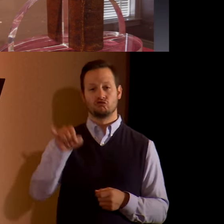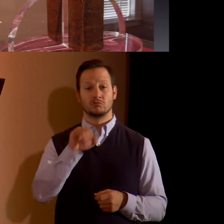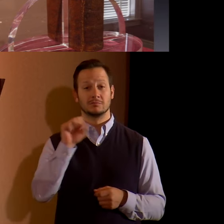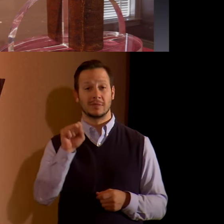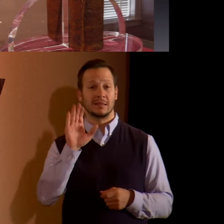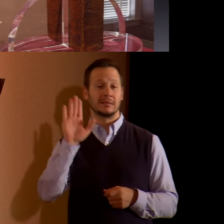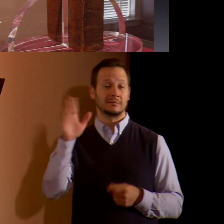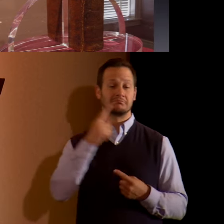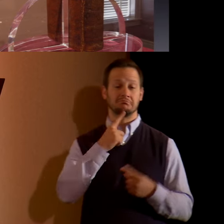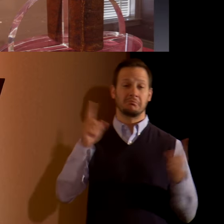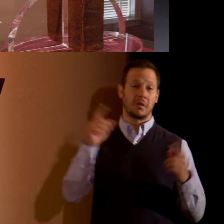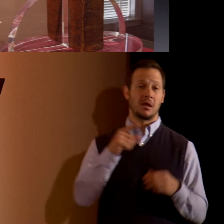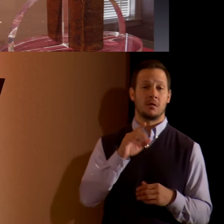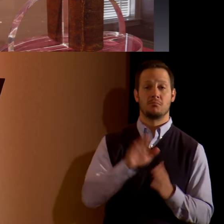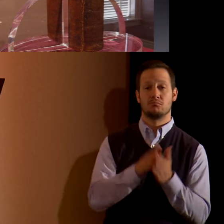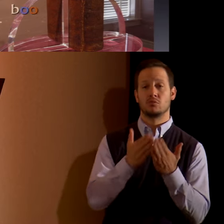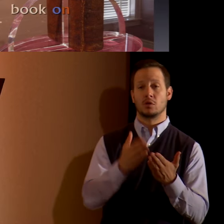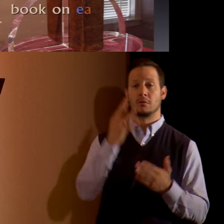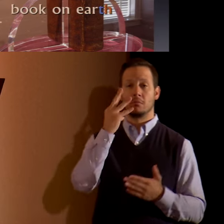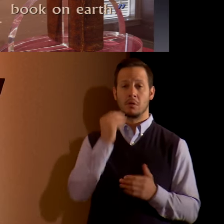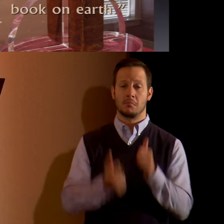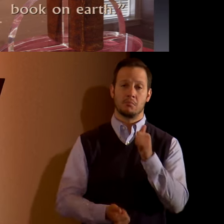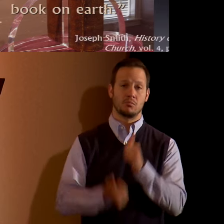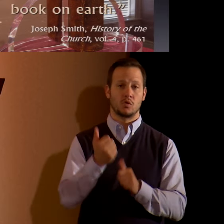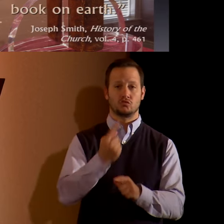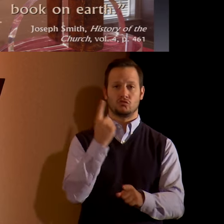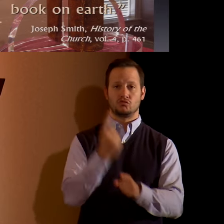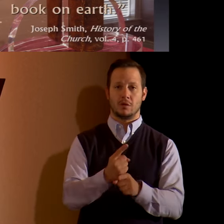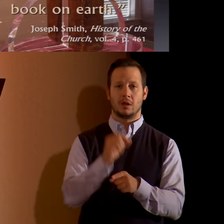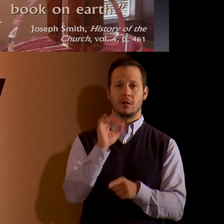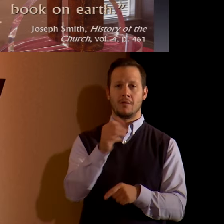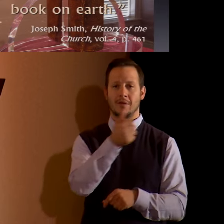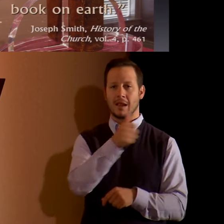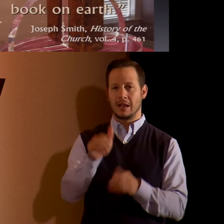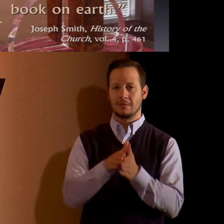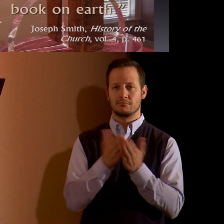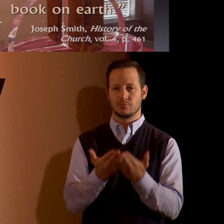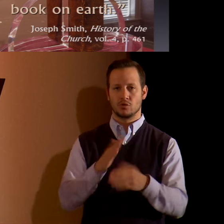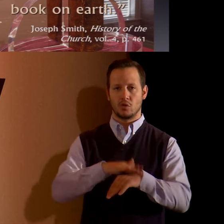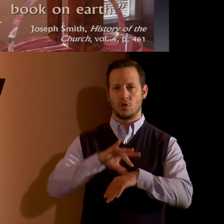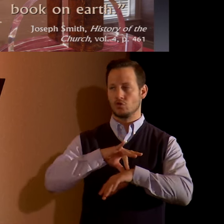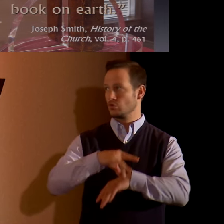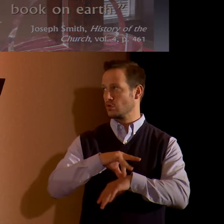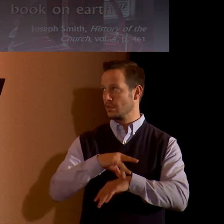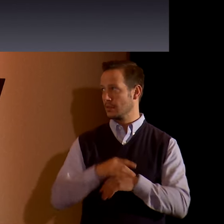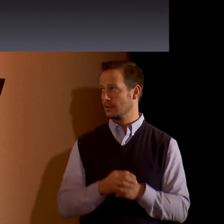that the Book of Mormon was the most correct of any book on earth.